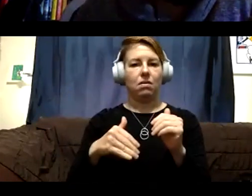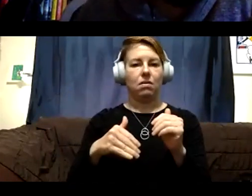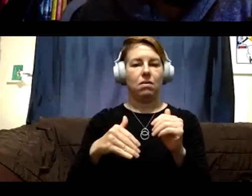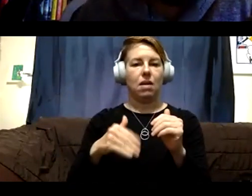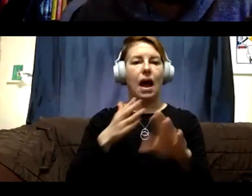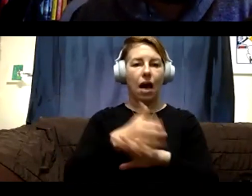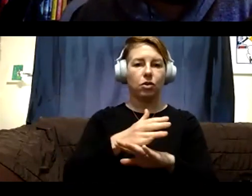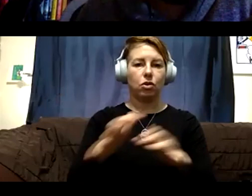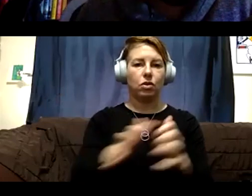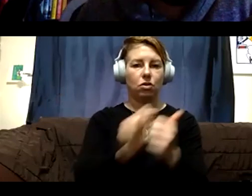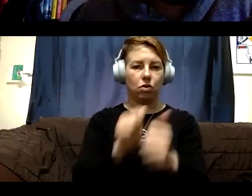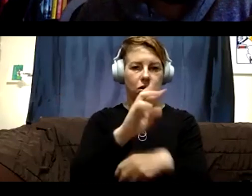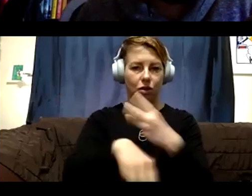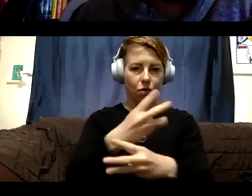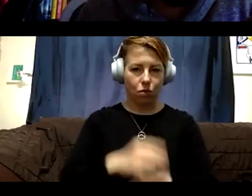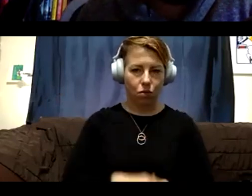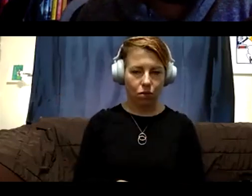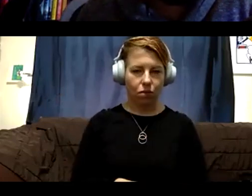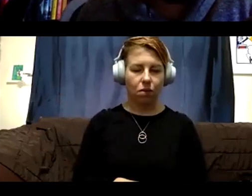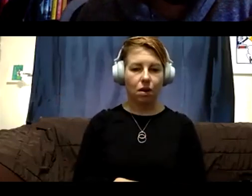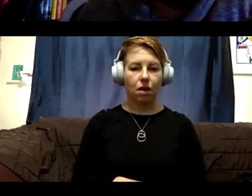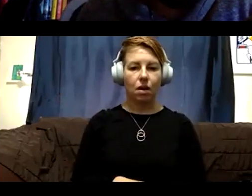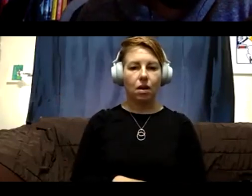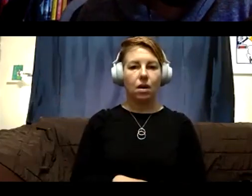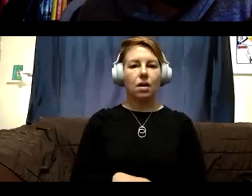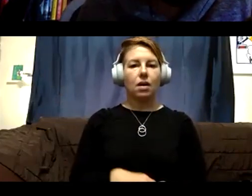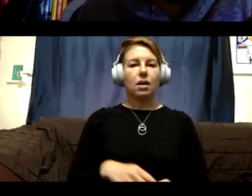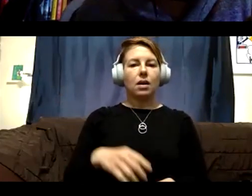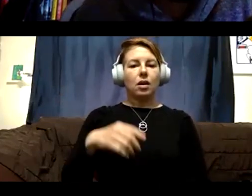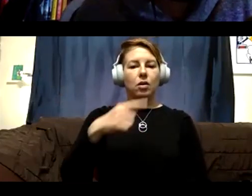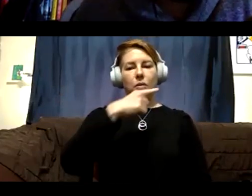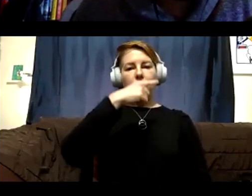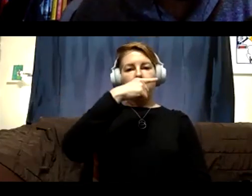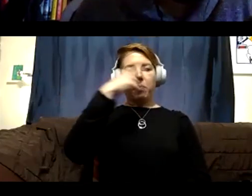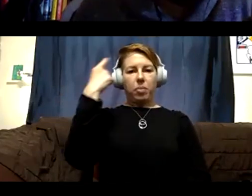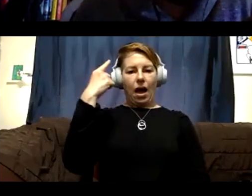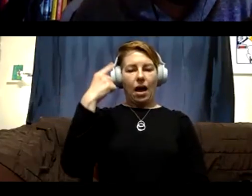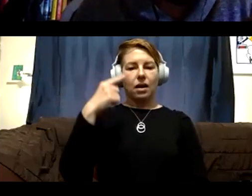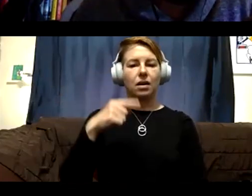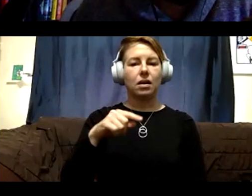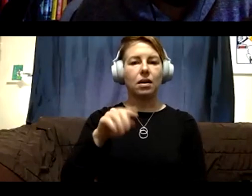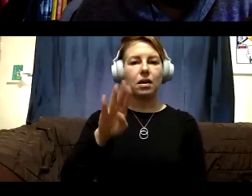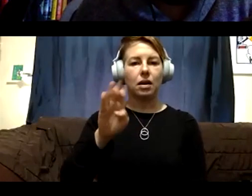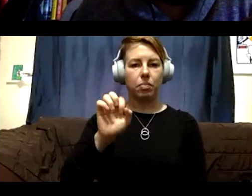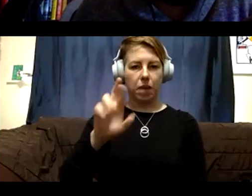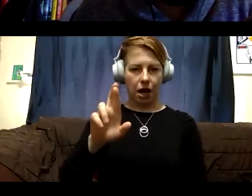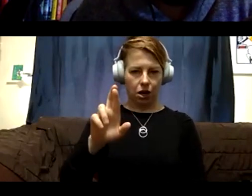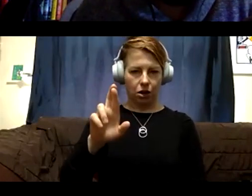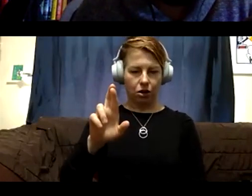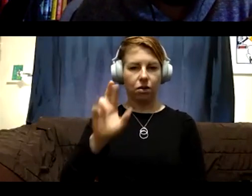An episode in the second season of Black Mirror titled White Bear dramatizes precisely this